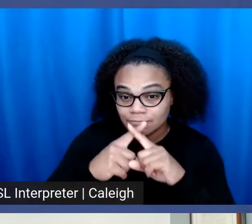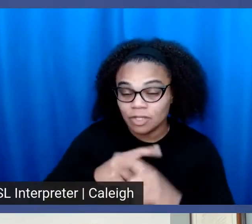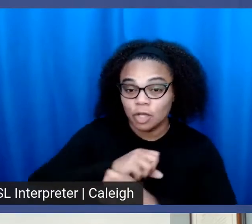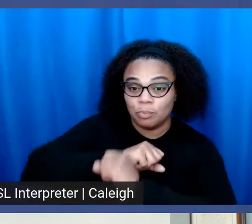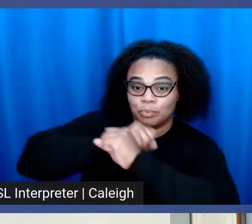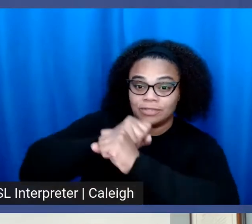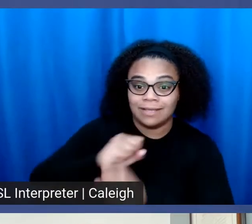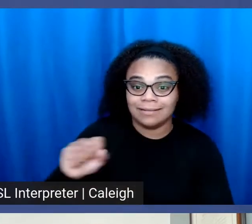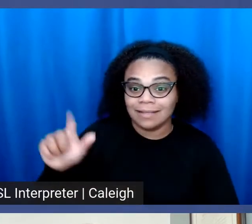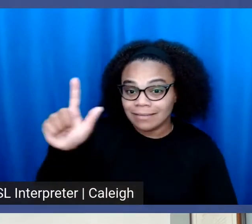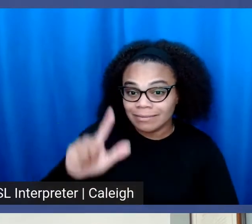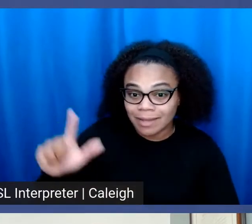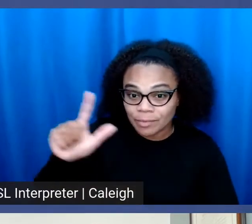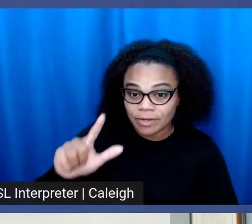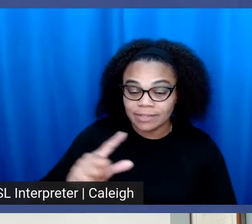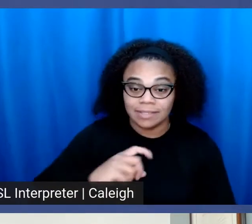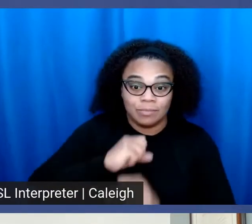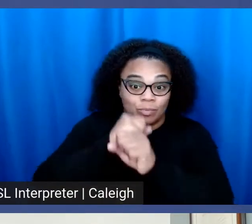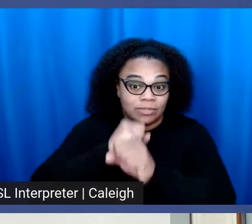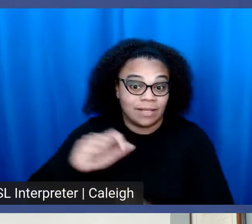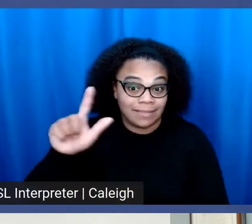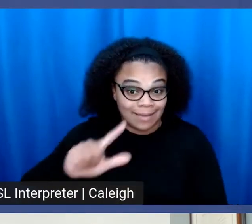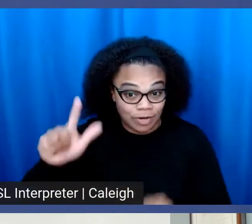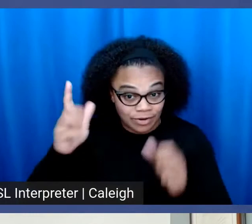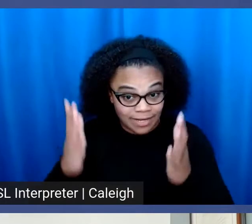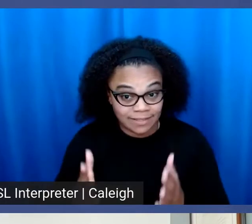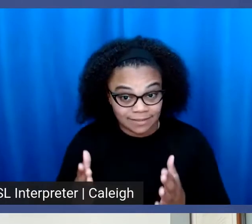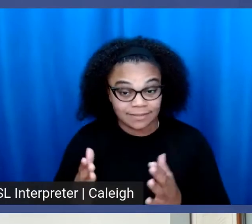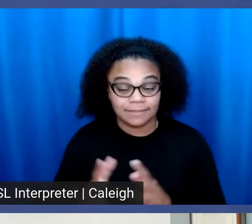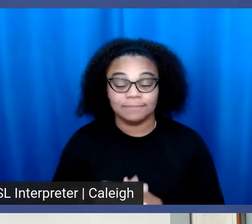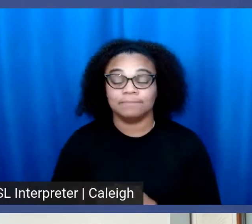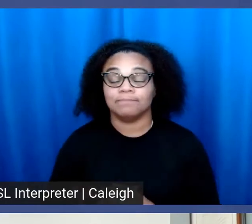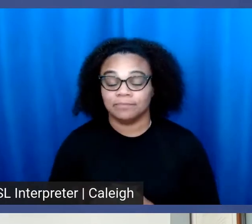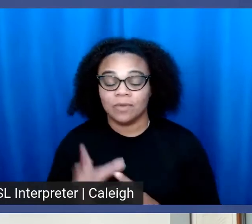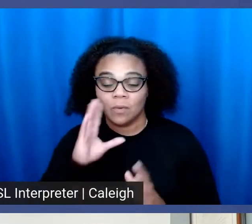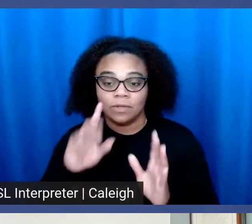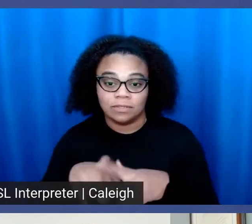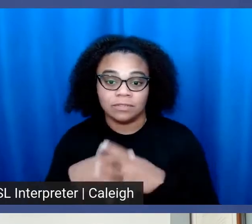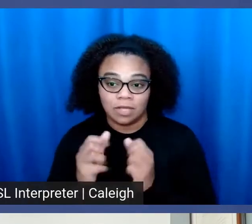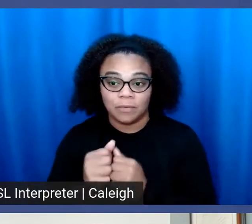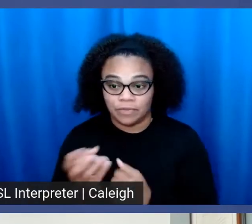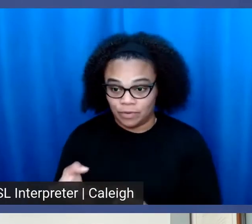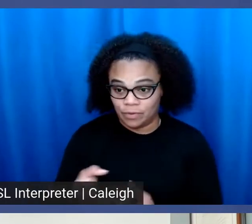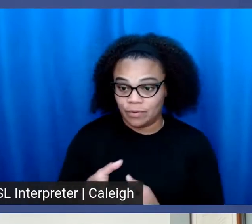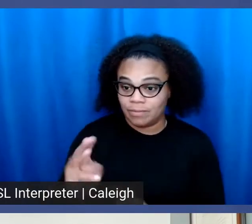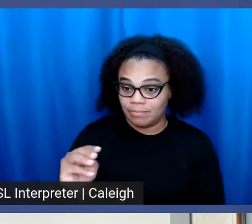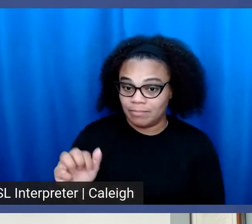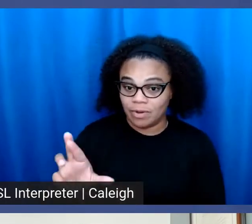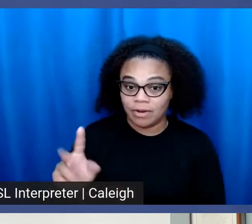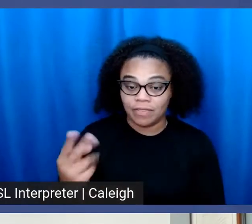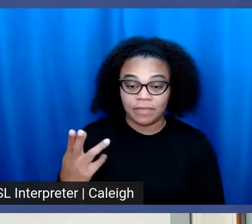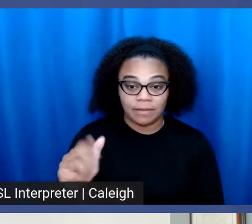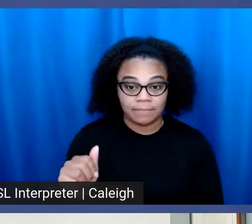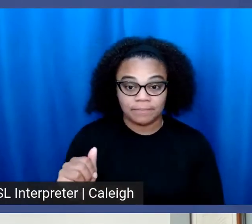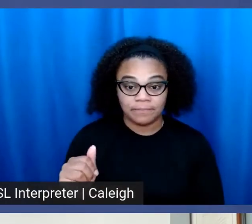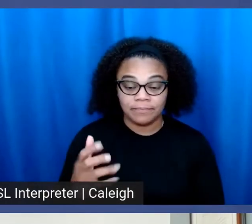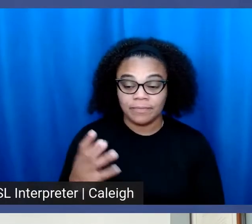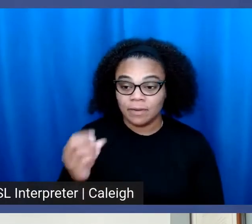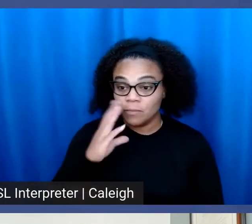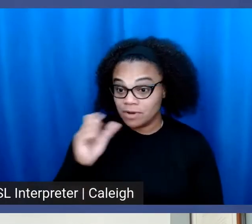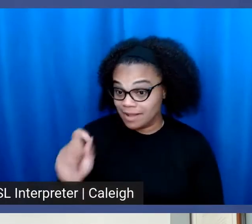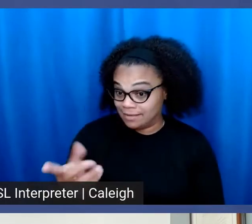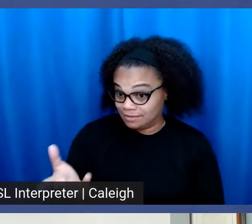the librarians. Let me start with you, Martha, and ask